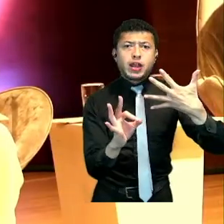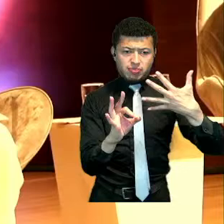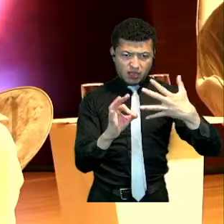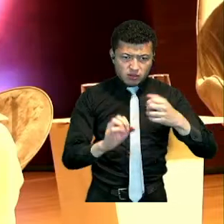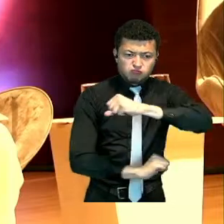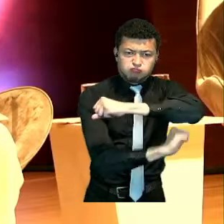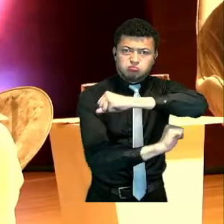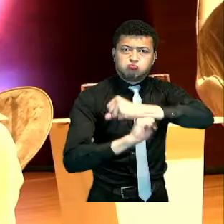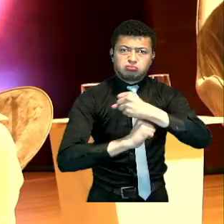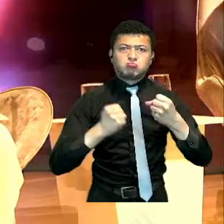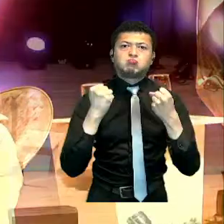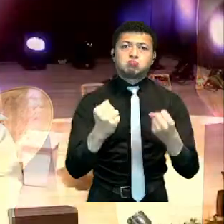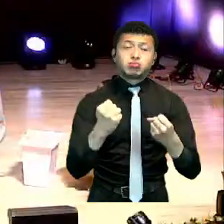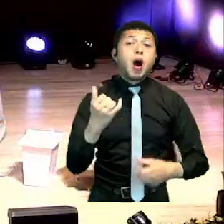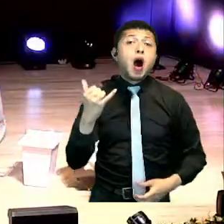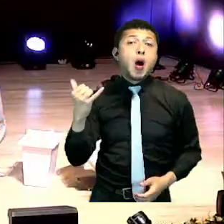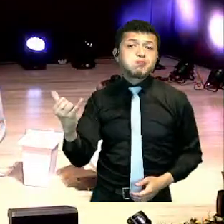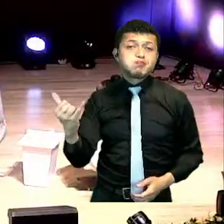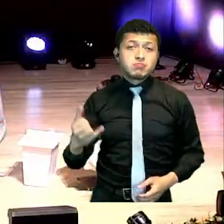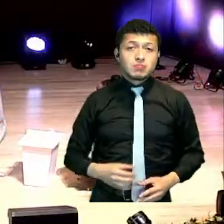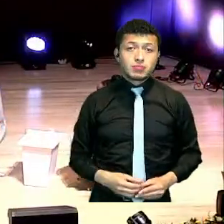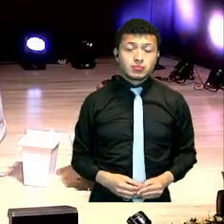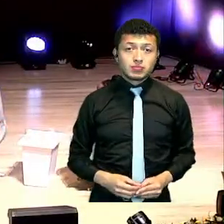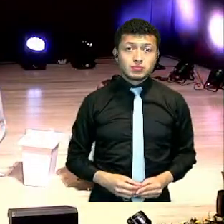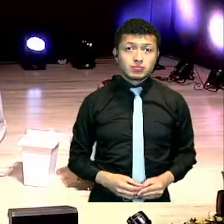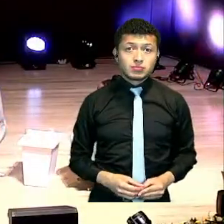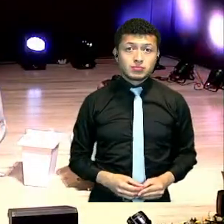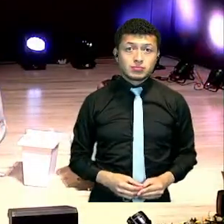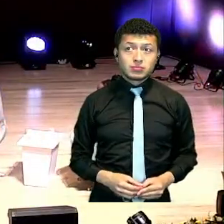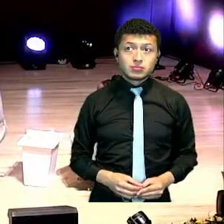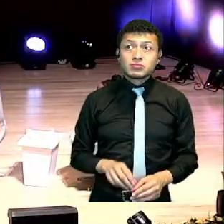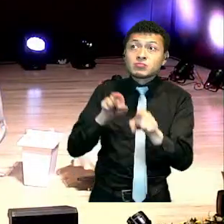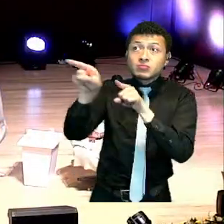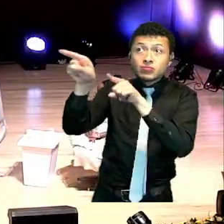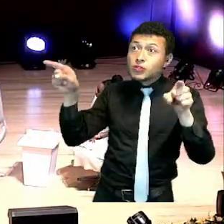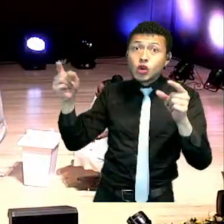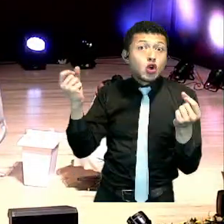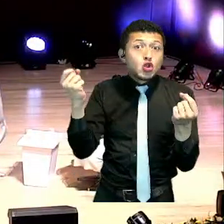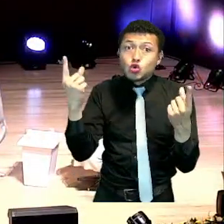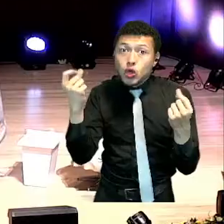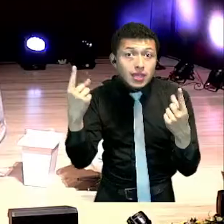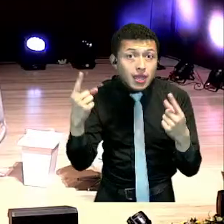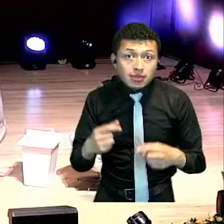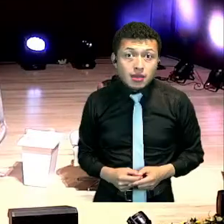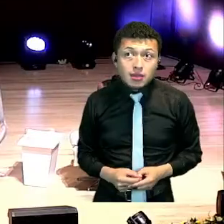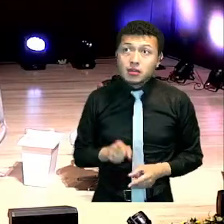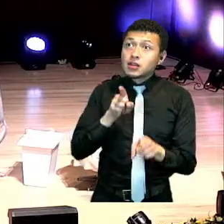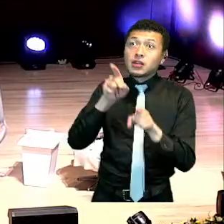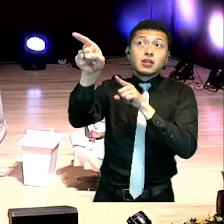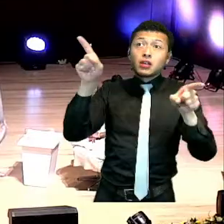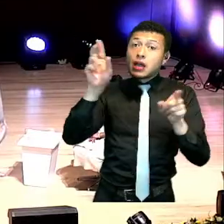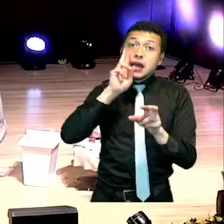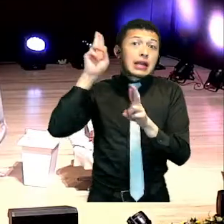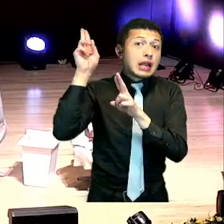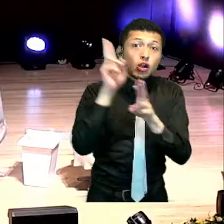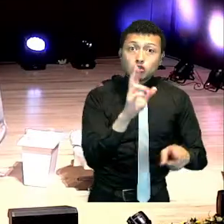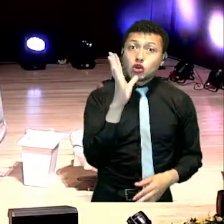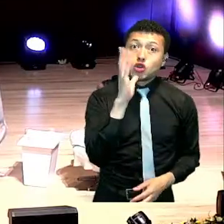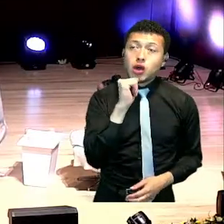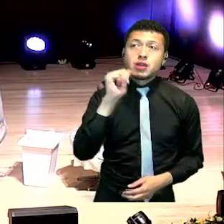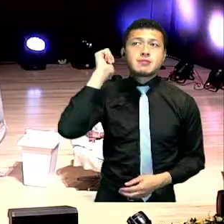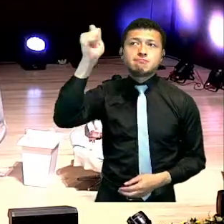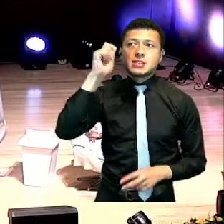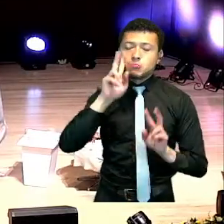and consistent project throughout. And whoever cannot understand that, whoever cannot